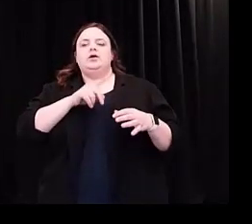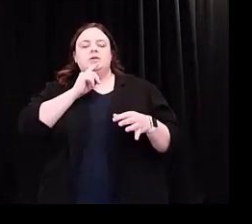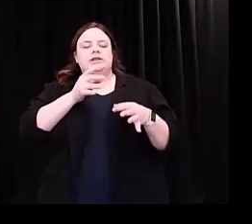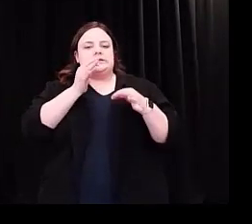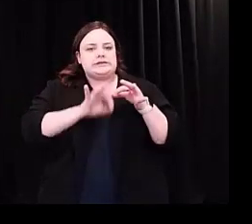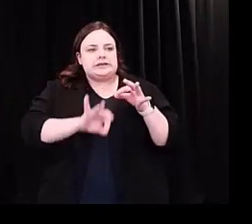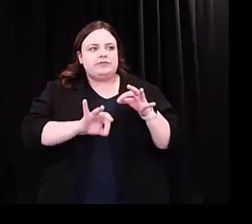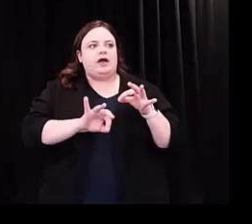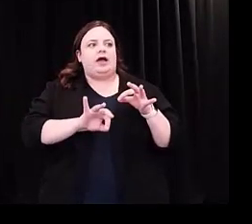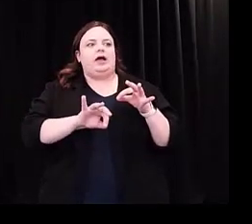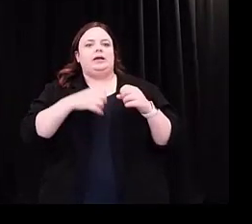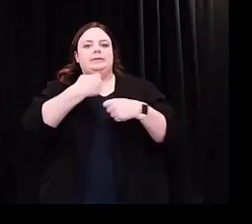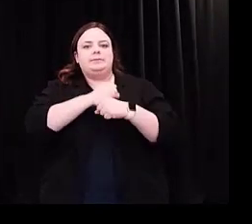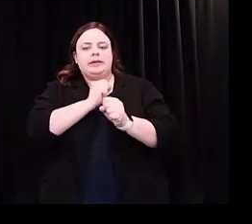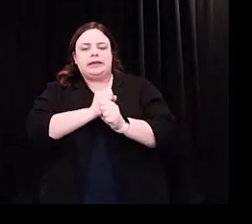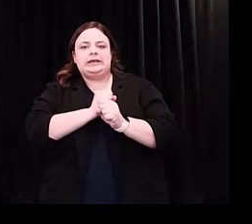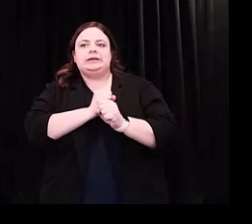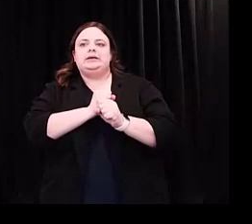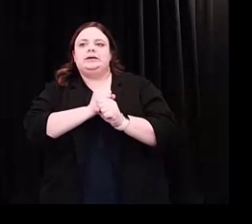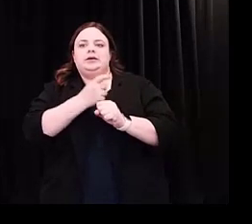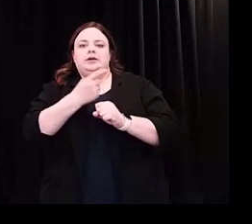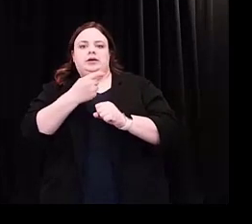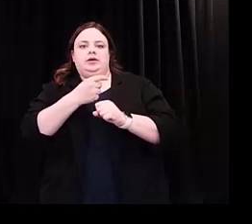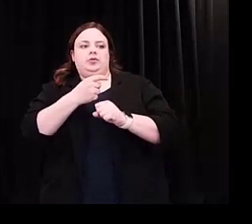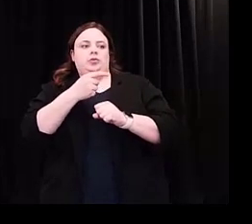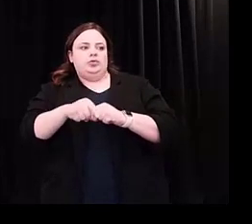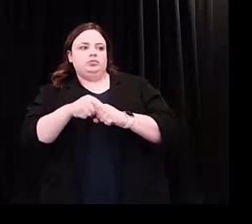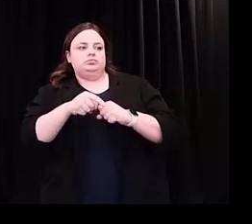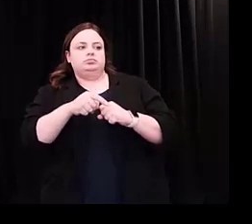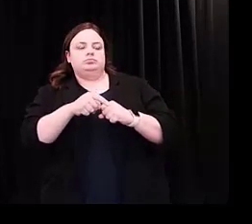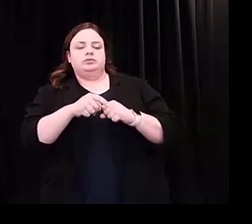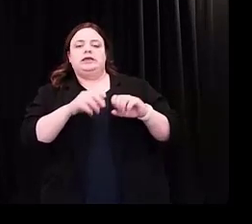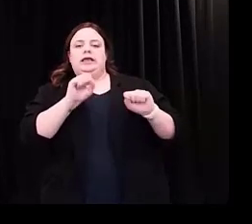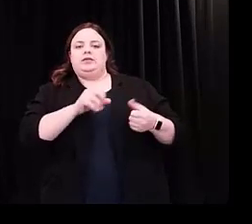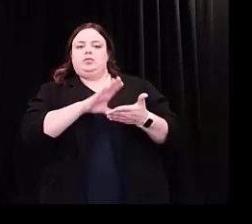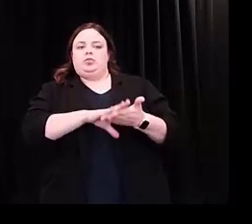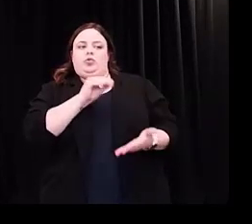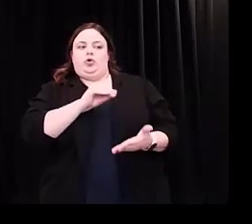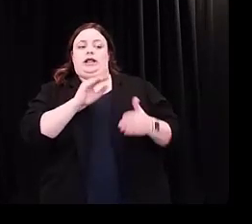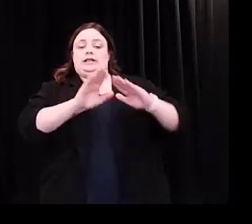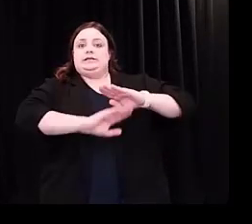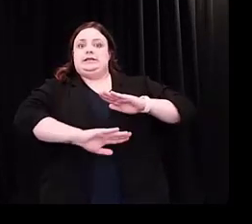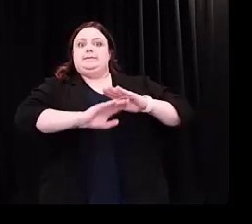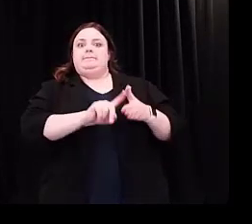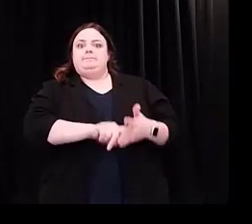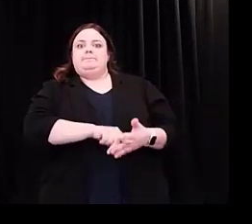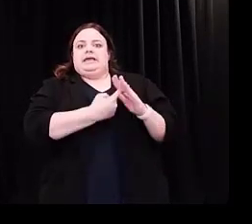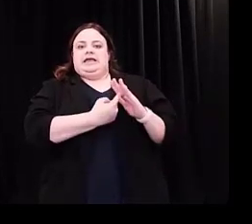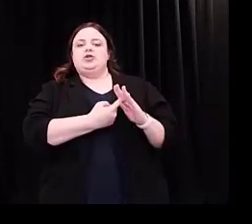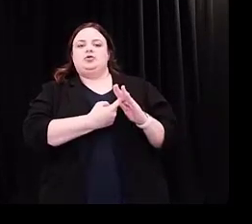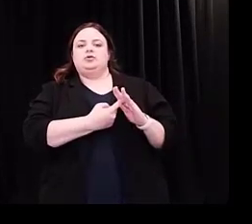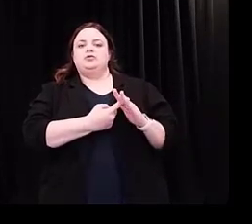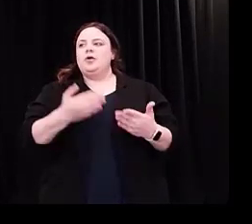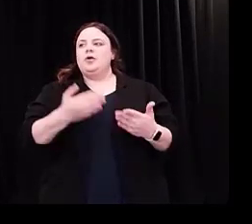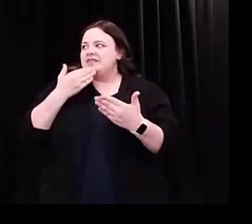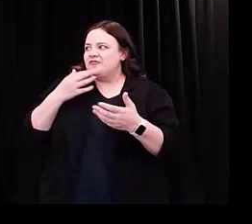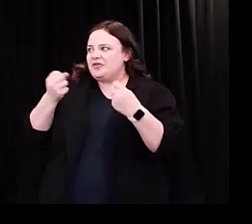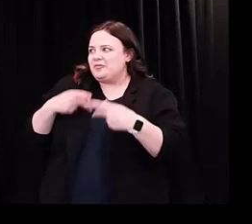simplifying and really making it to where you can kind of go through as a beginner and get through that. So thank you for the chance to plug